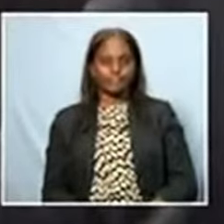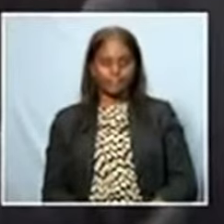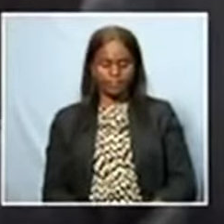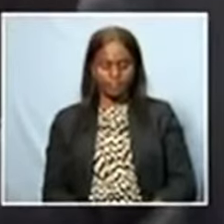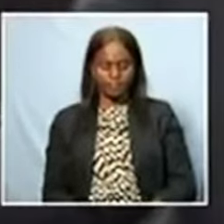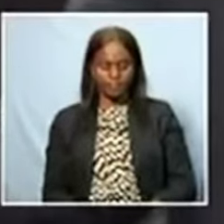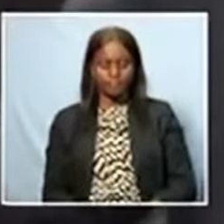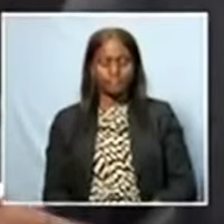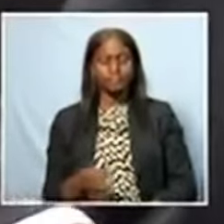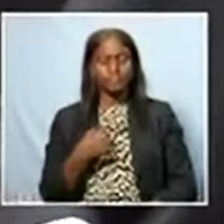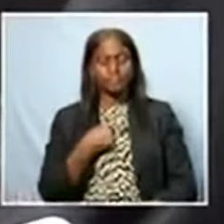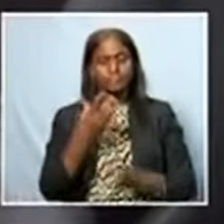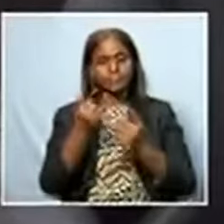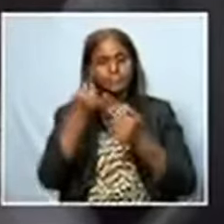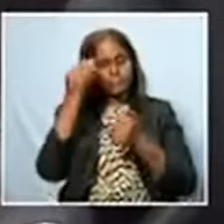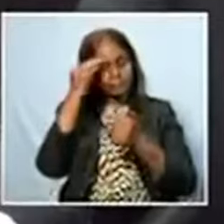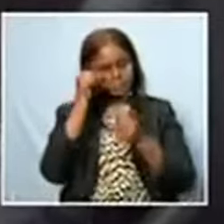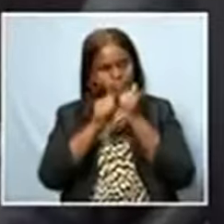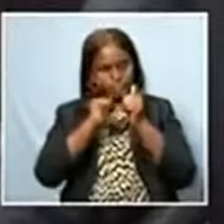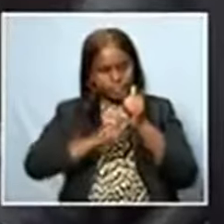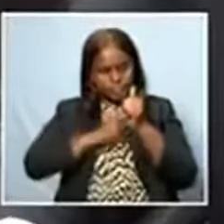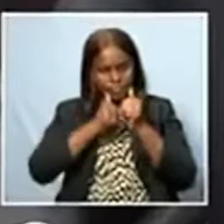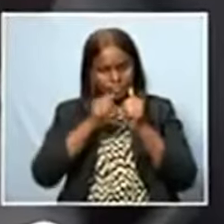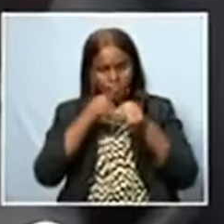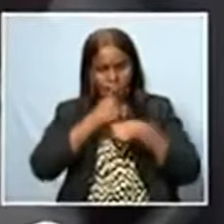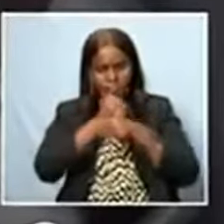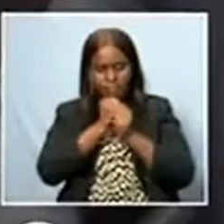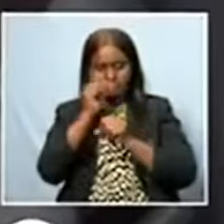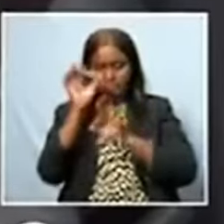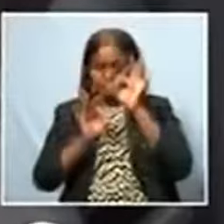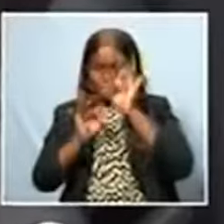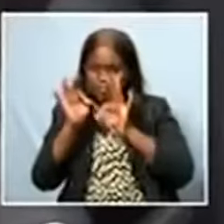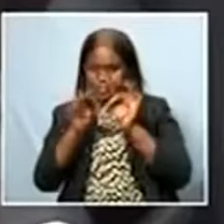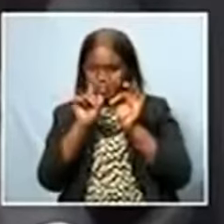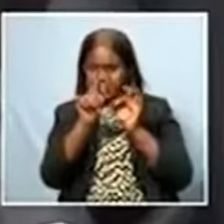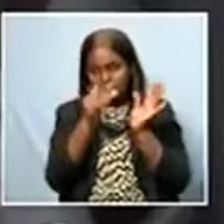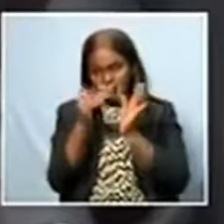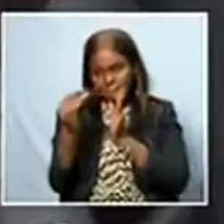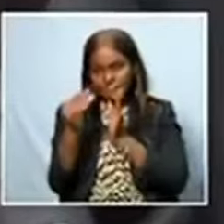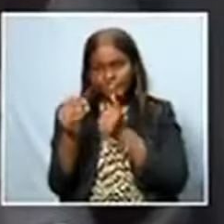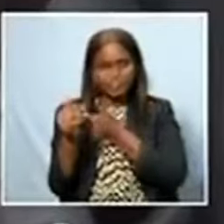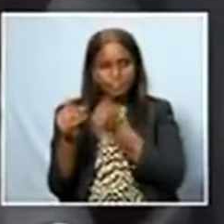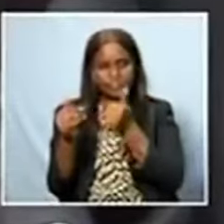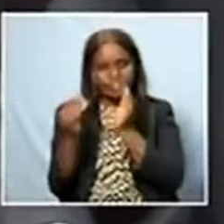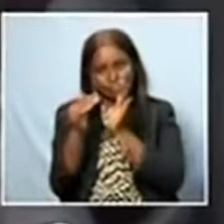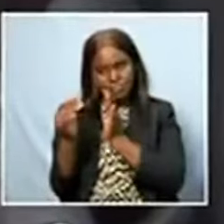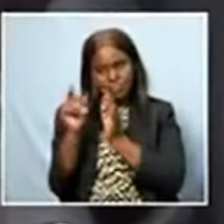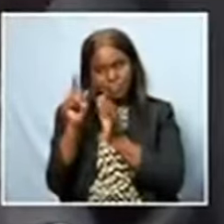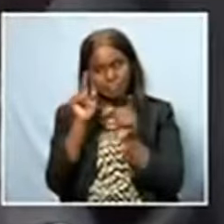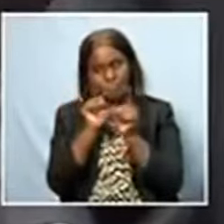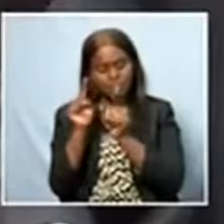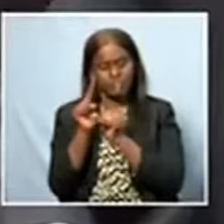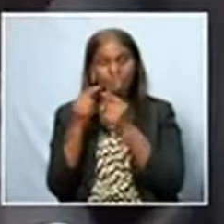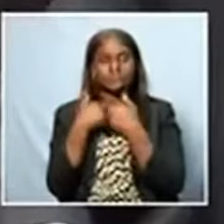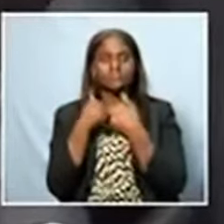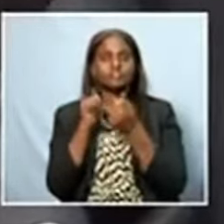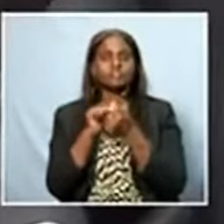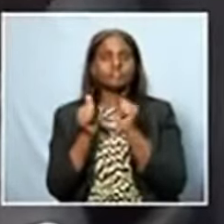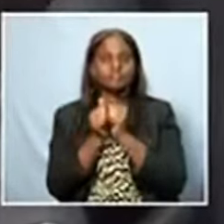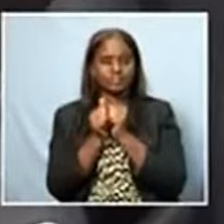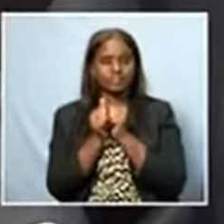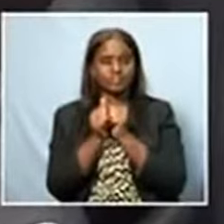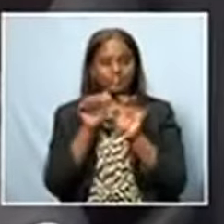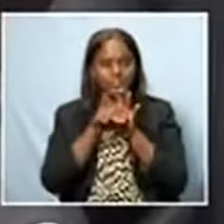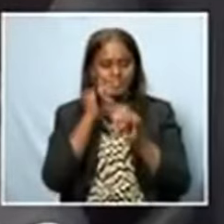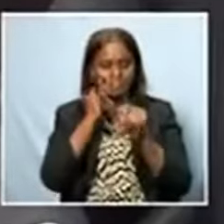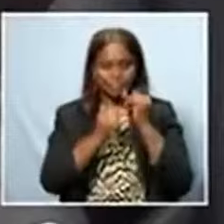I would want to know, because when you make an adjustment on one side, the other side will also be affected. And in